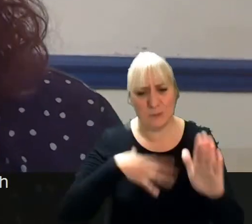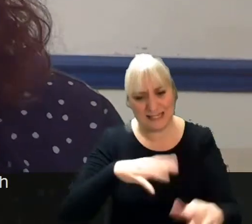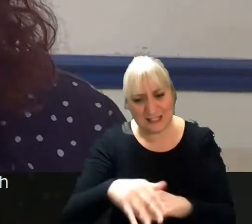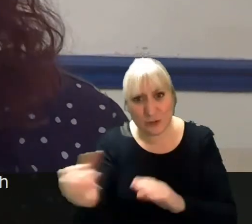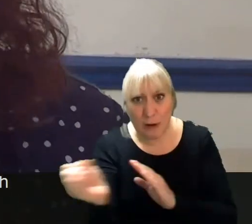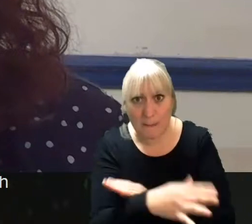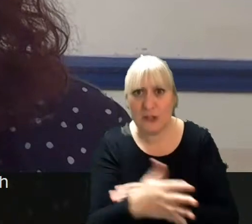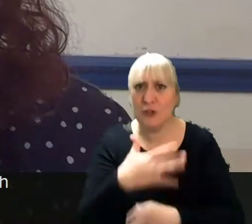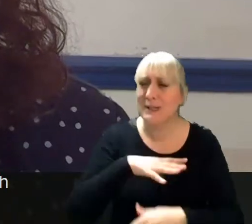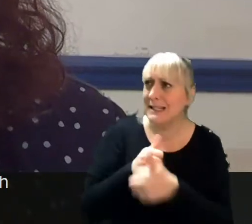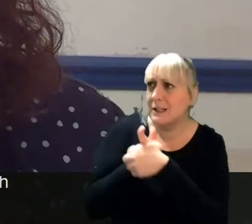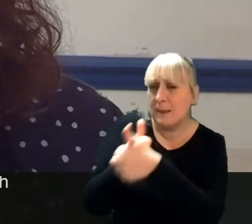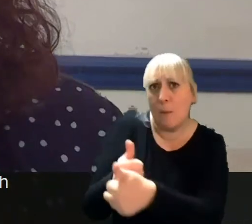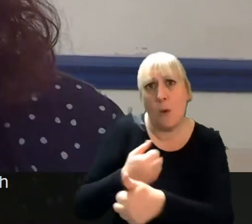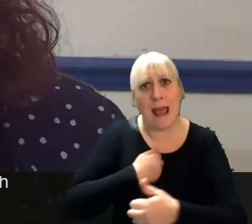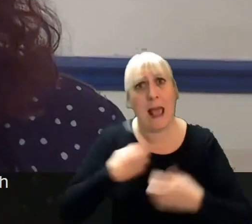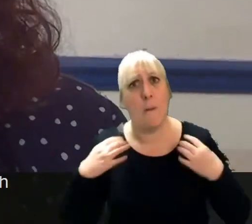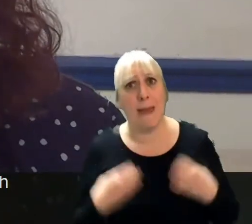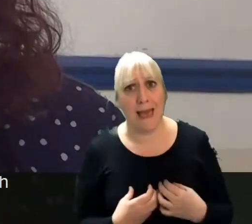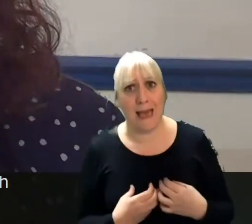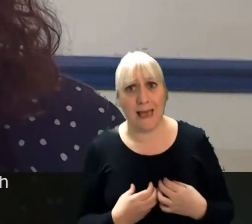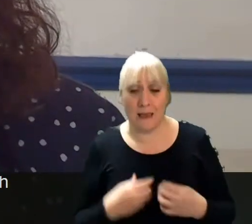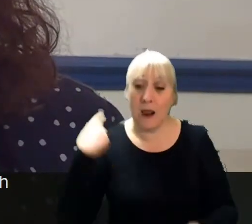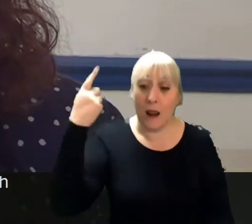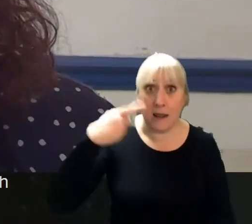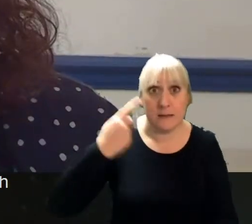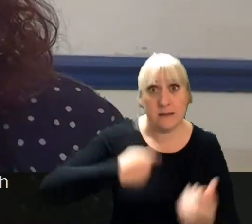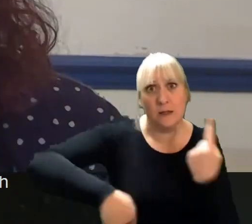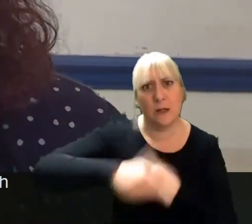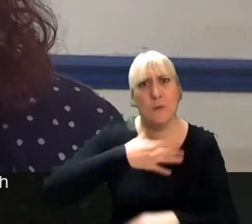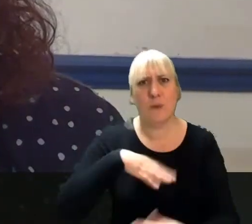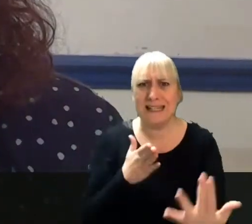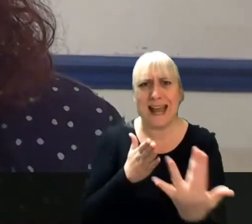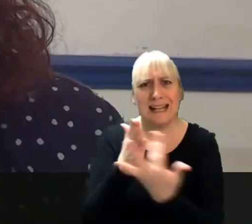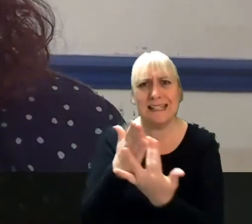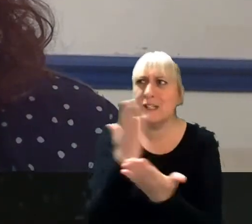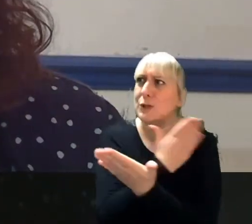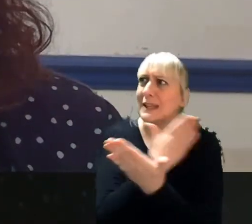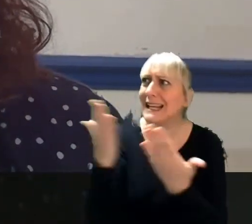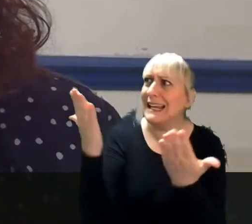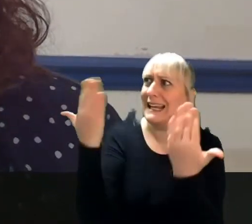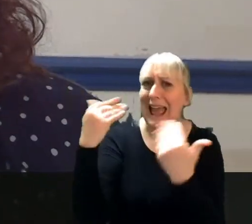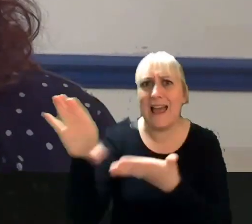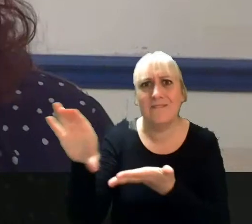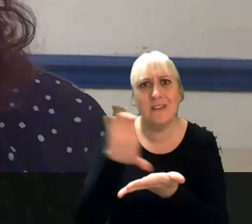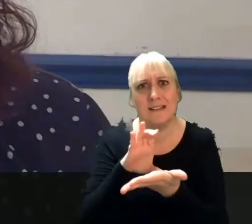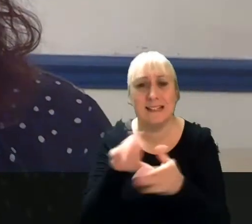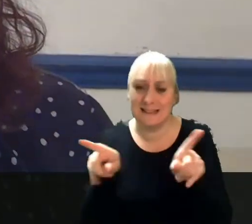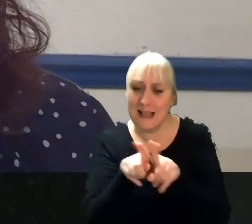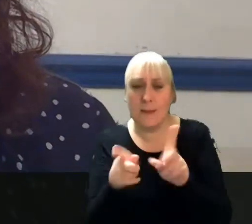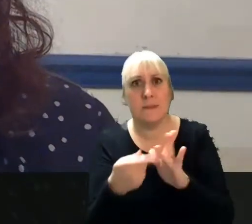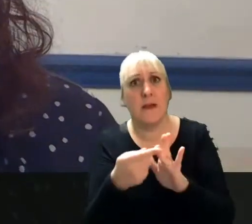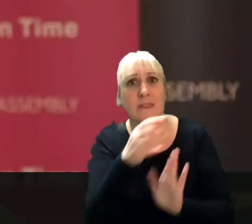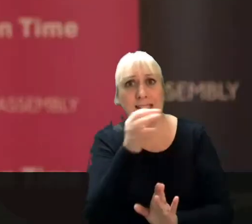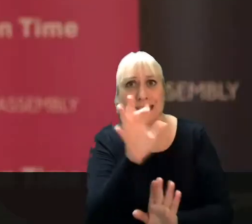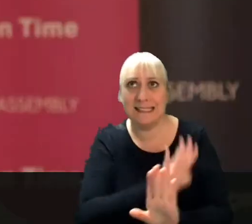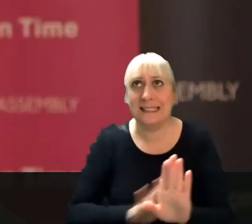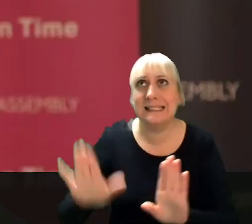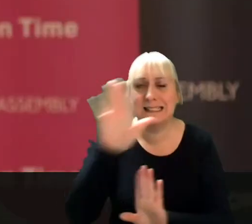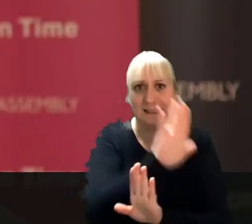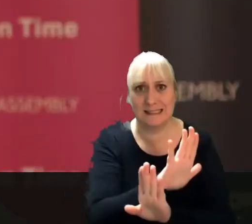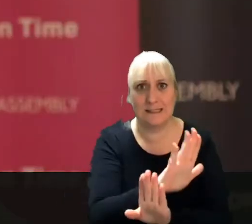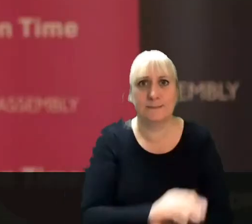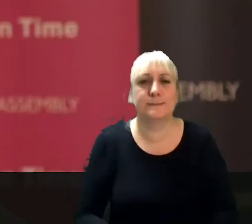Mayor, and let us have access in London to the Clean Air Fund that other cities do. Thank you, Chair. Assembly